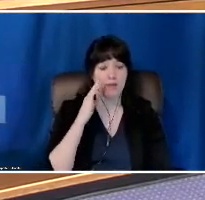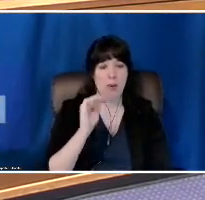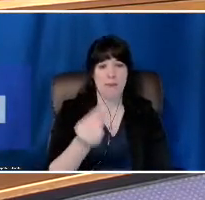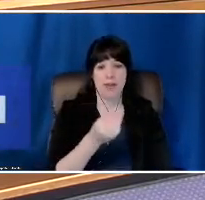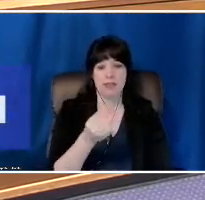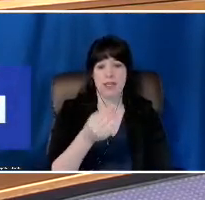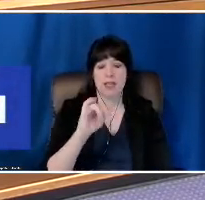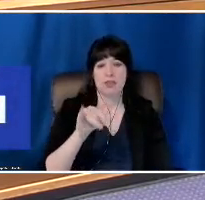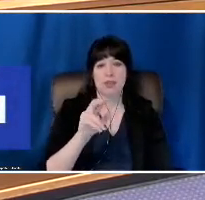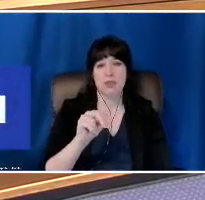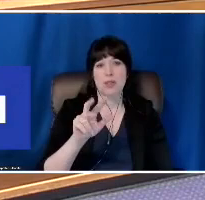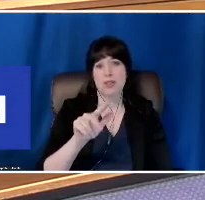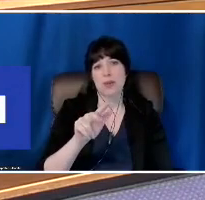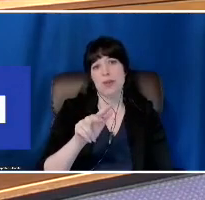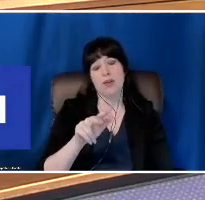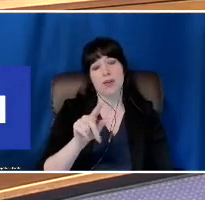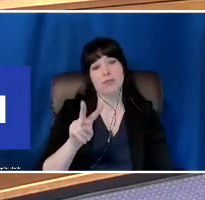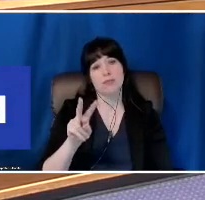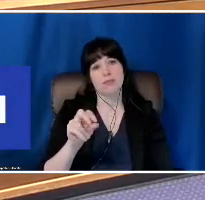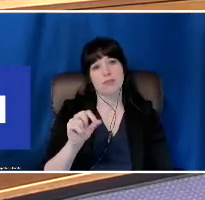order. If the recorder will please call the roll.